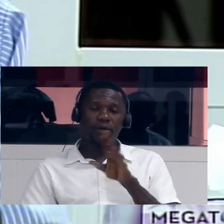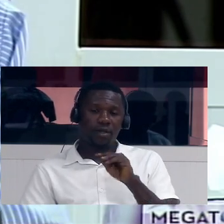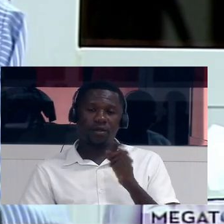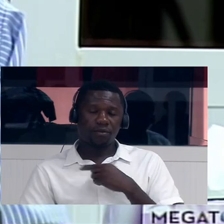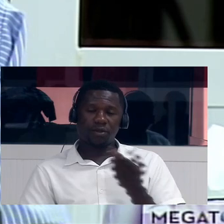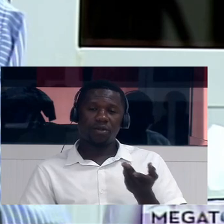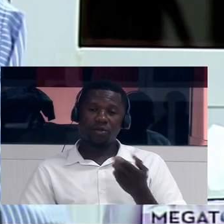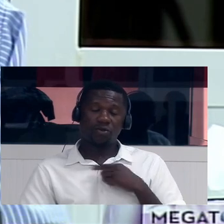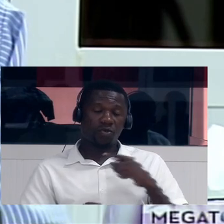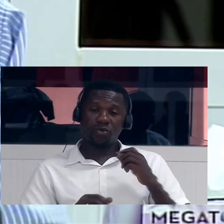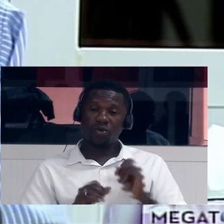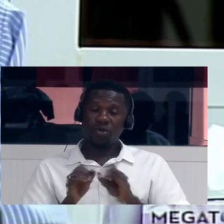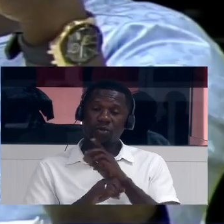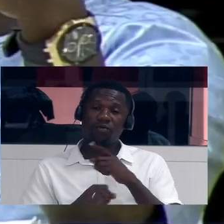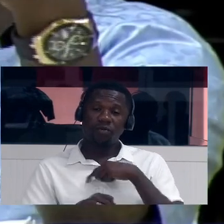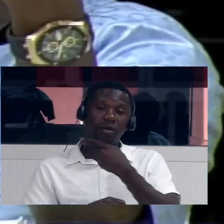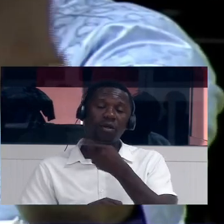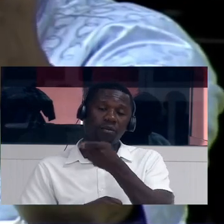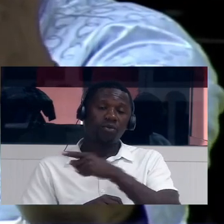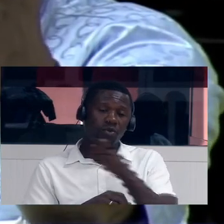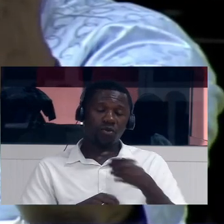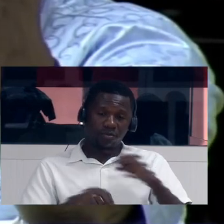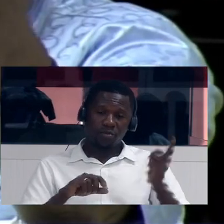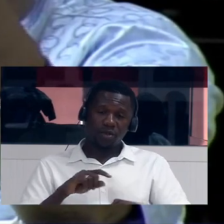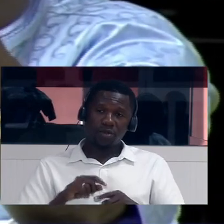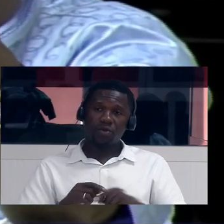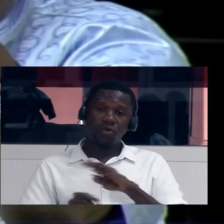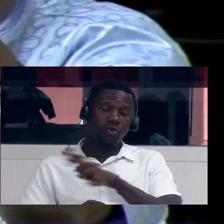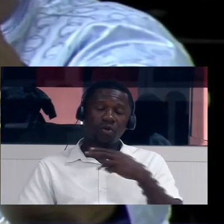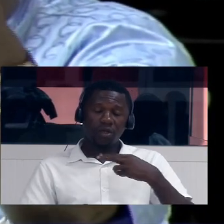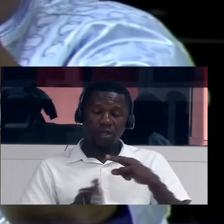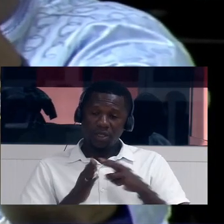for them to be punished. But you don't need instructions to